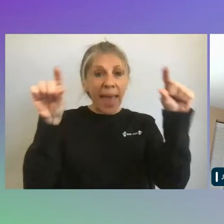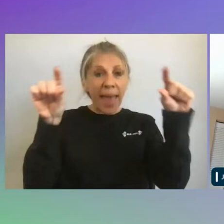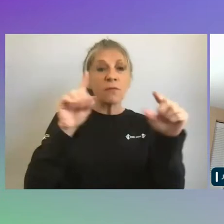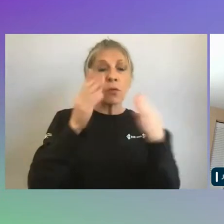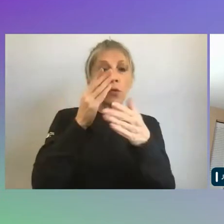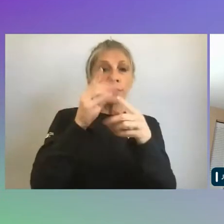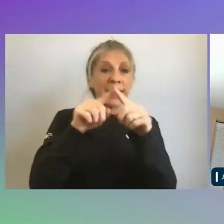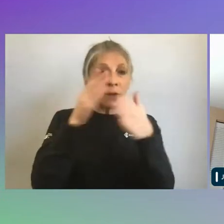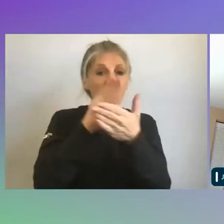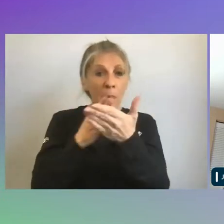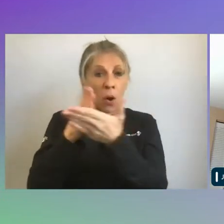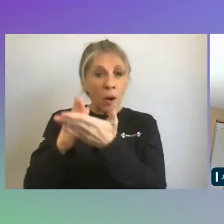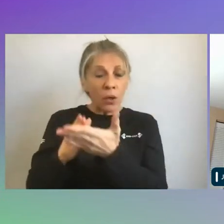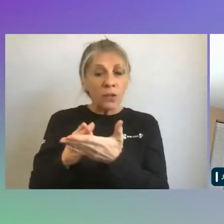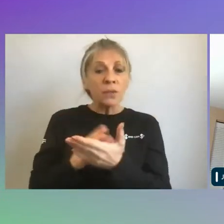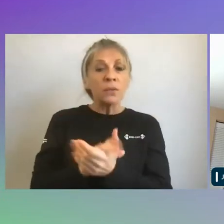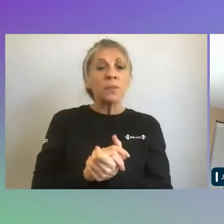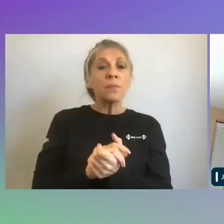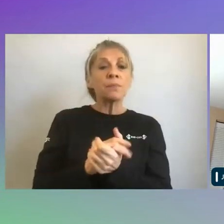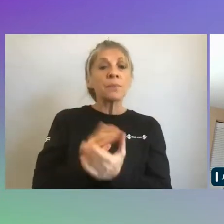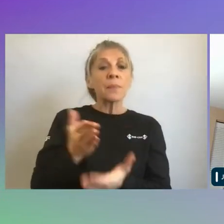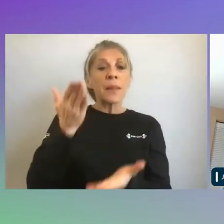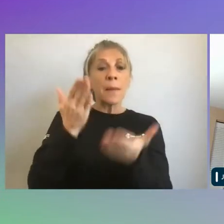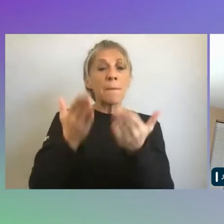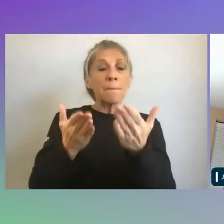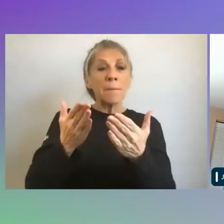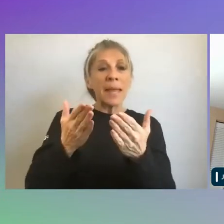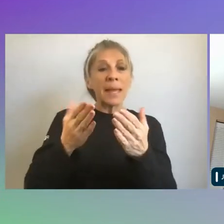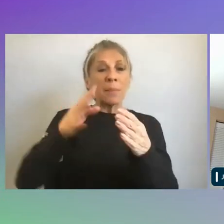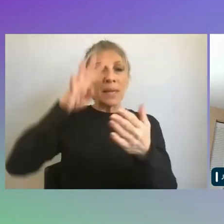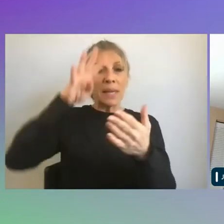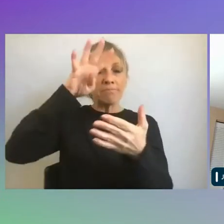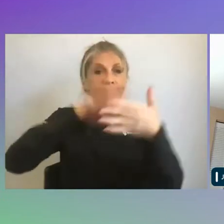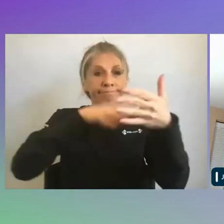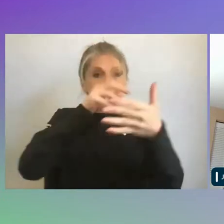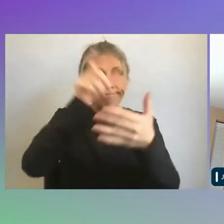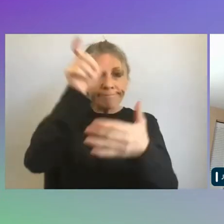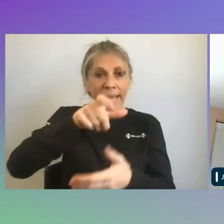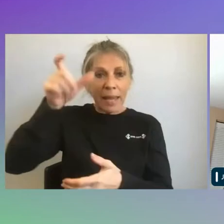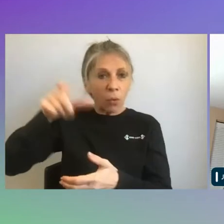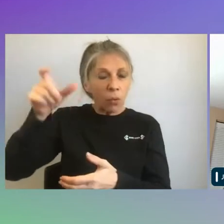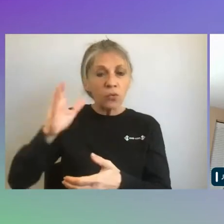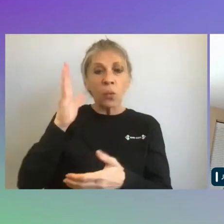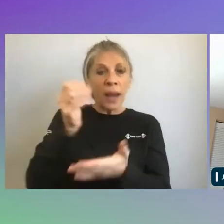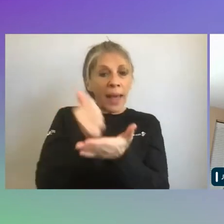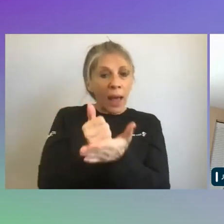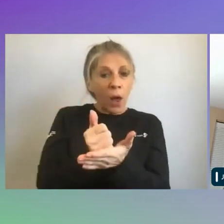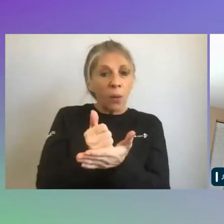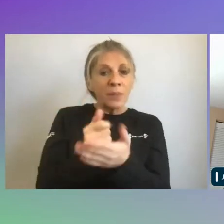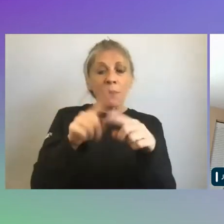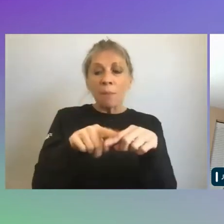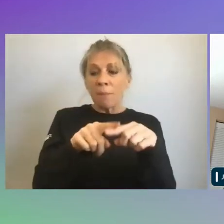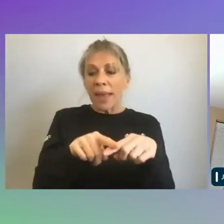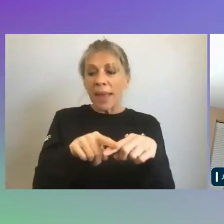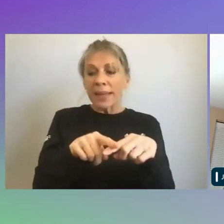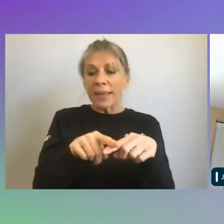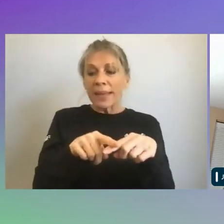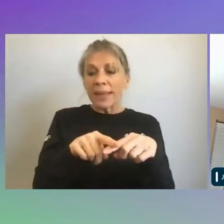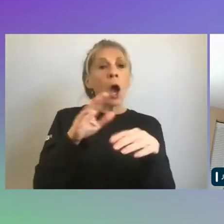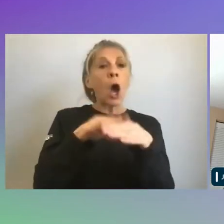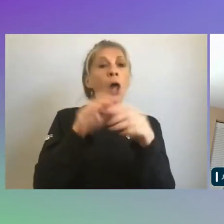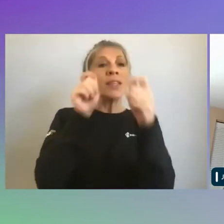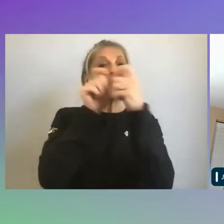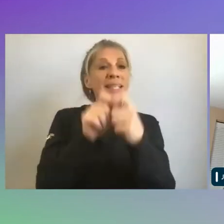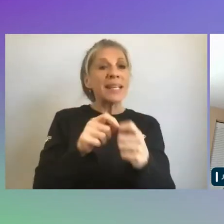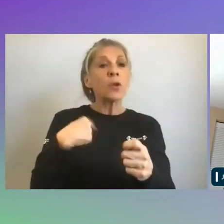sections. Maybe tables would be helpful, depending on the data that we want, the details that we want to